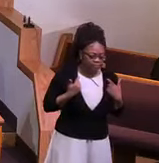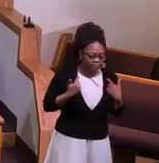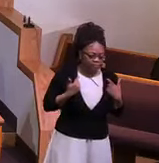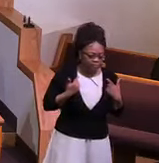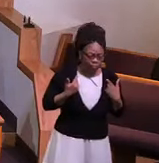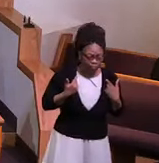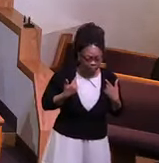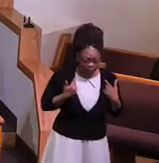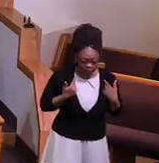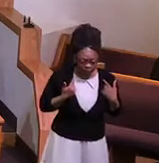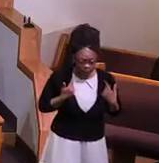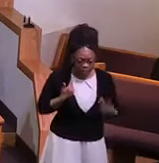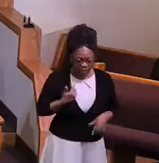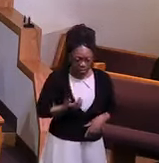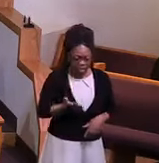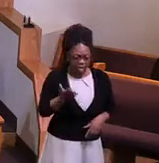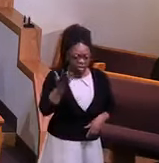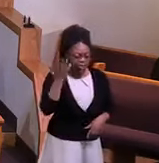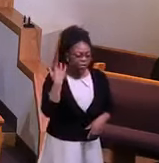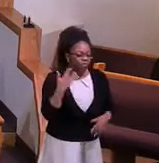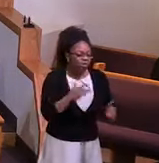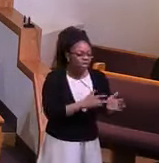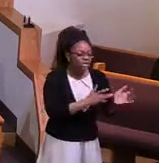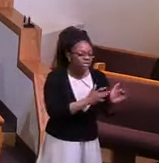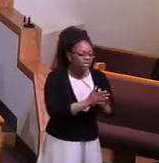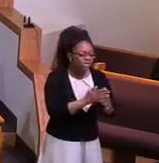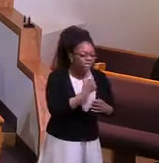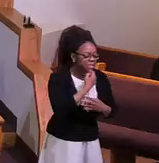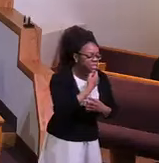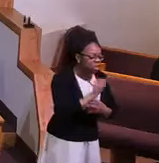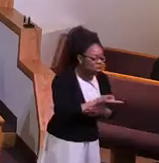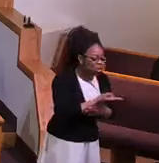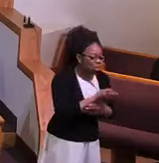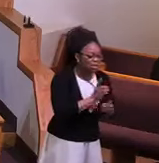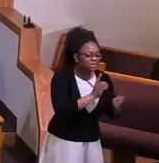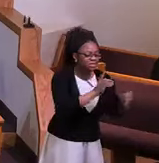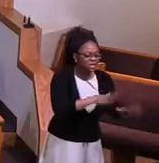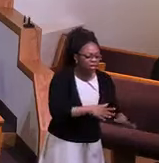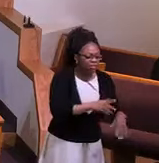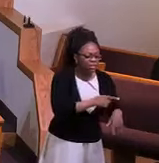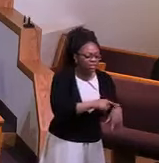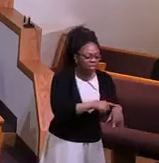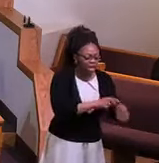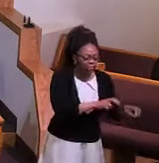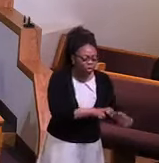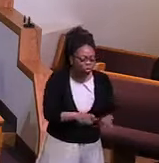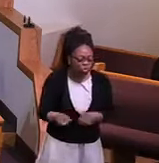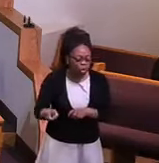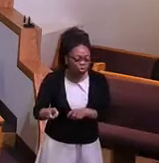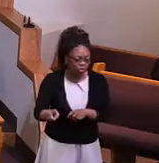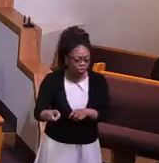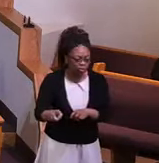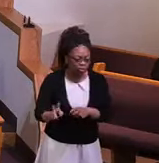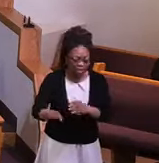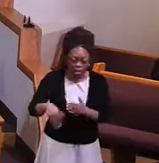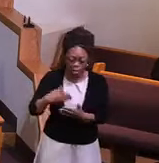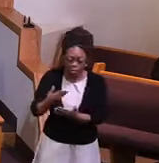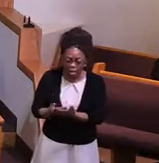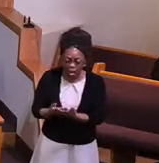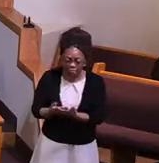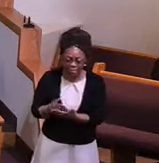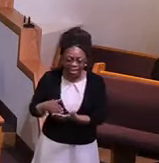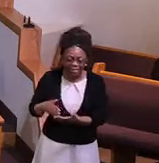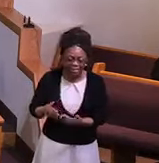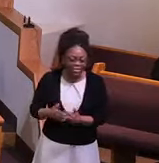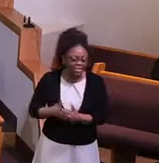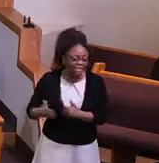Seven verses before Jesus had told his disciples it was time for a road trip. They are now arriving at their next